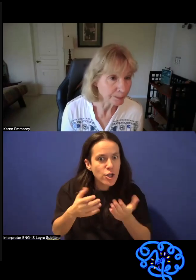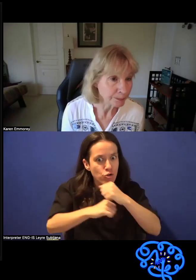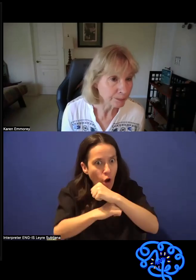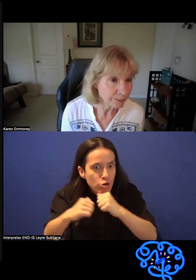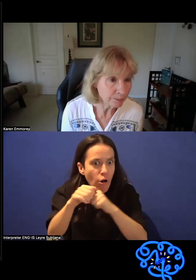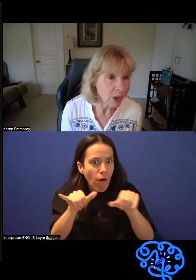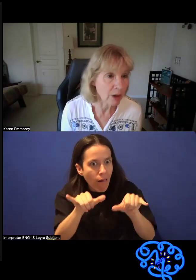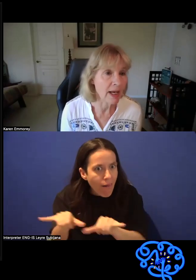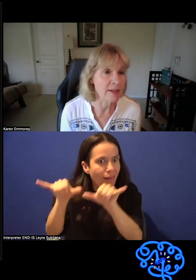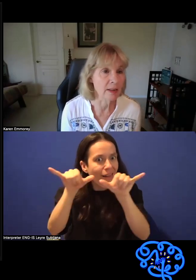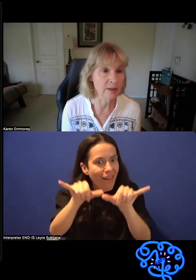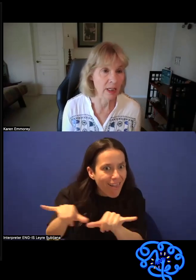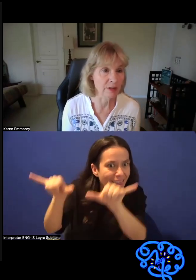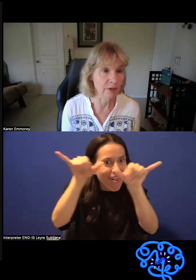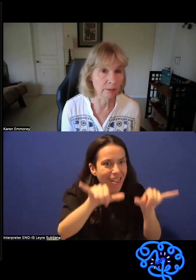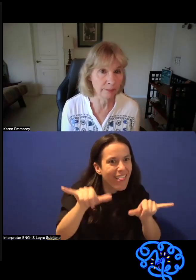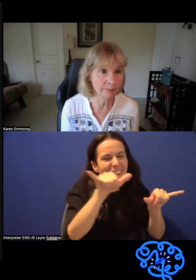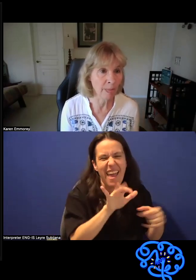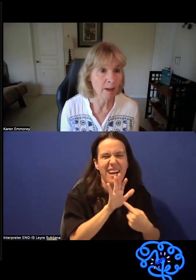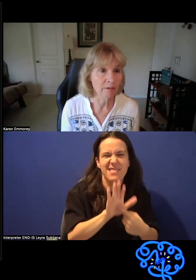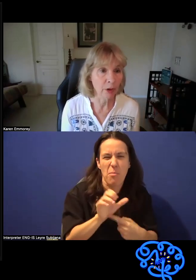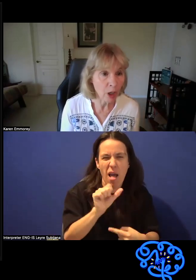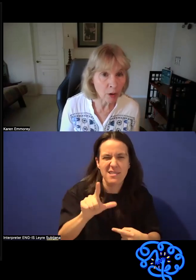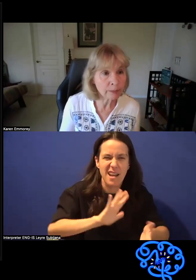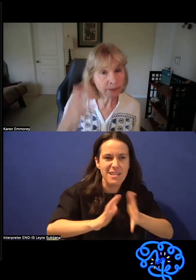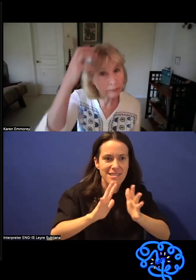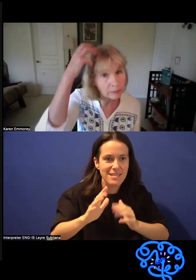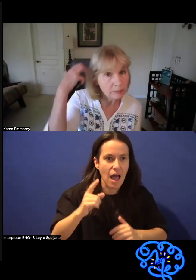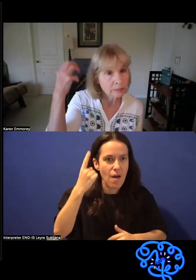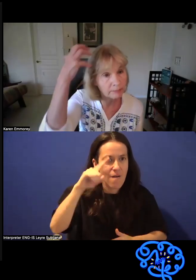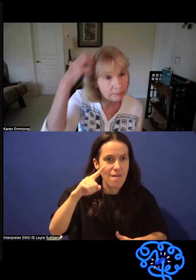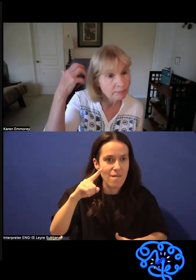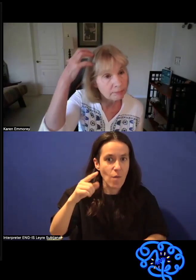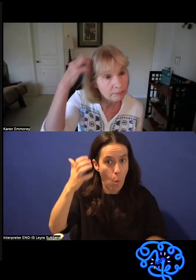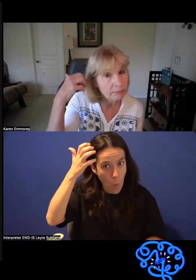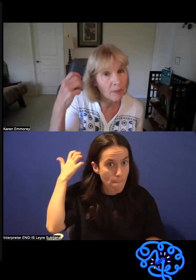here are the ASL signs for, for comb,